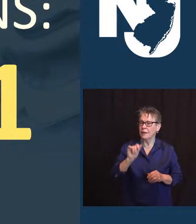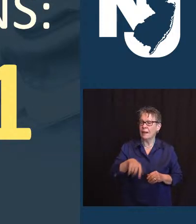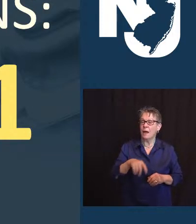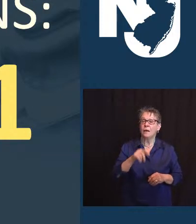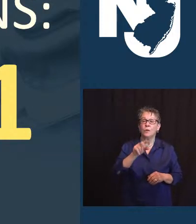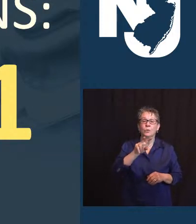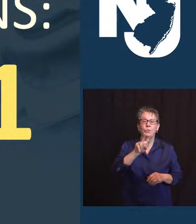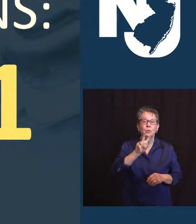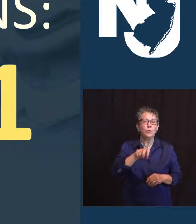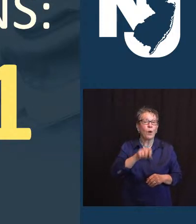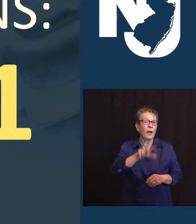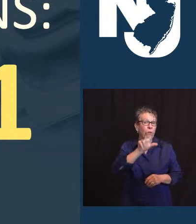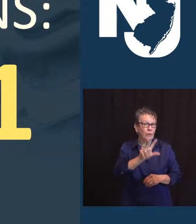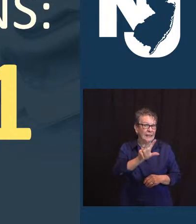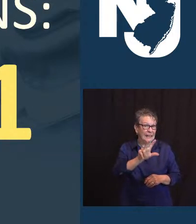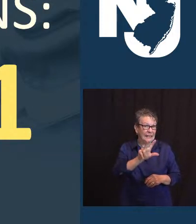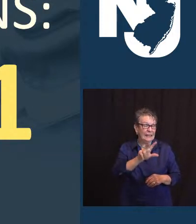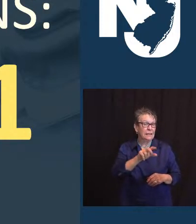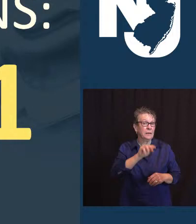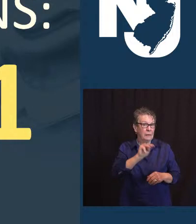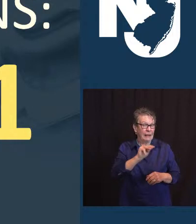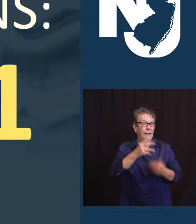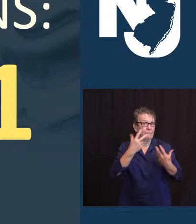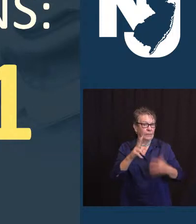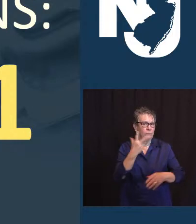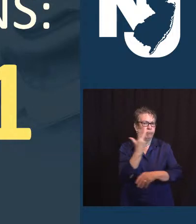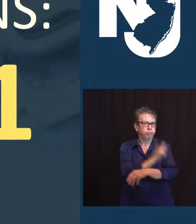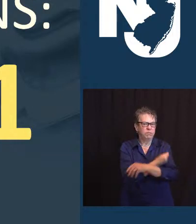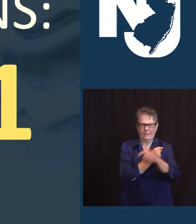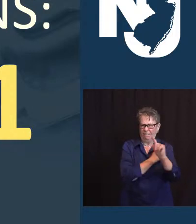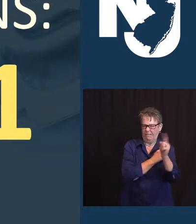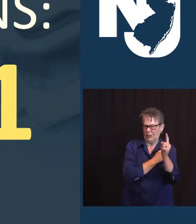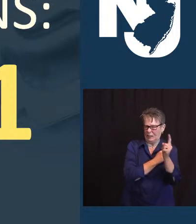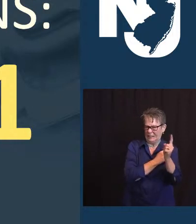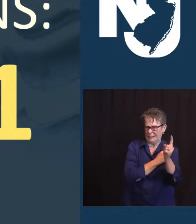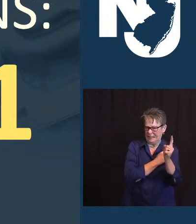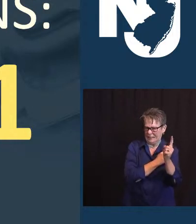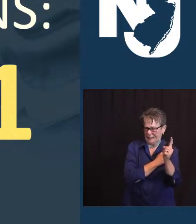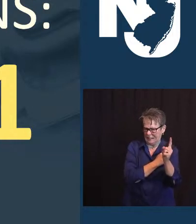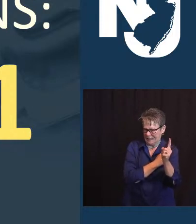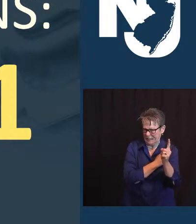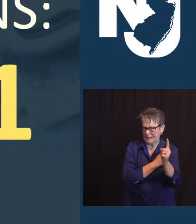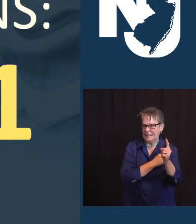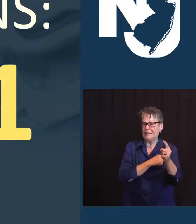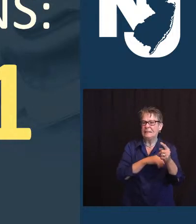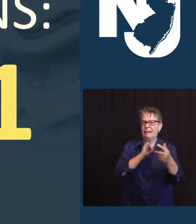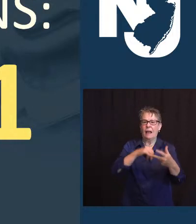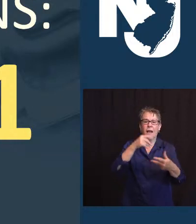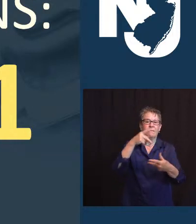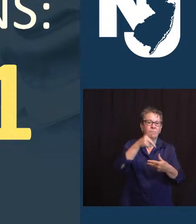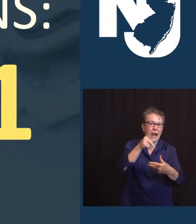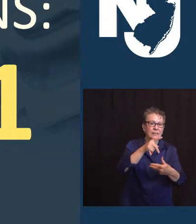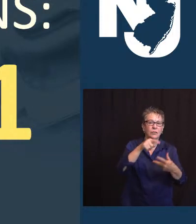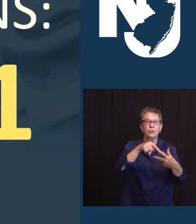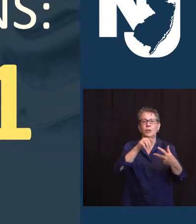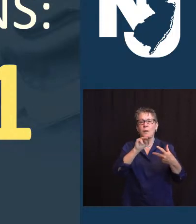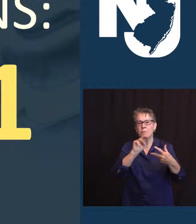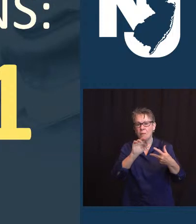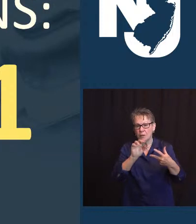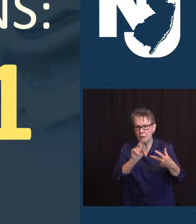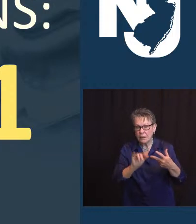Moderna two-step vaccines or of the single-dose Johnson & Johnson vaccine. That means that we are roughly halfway to